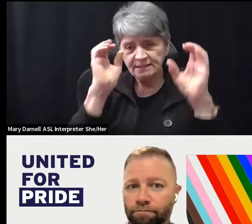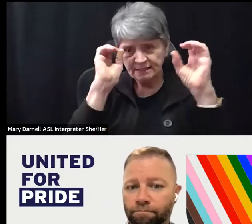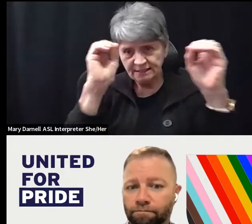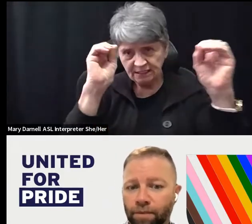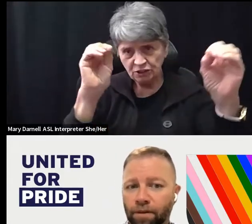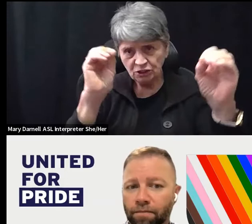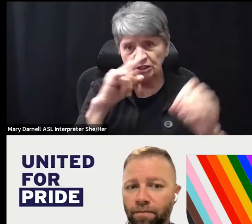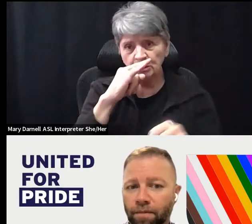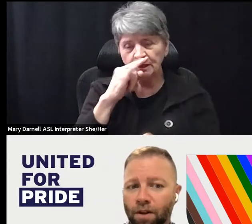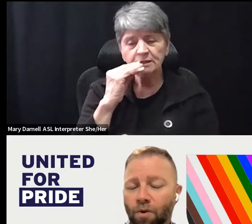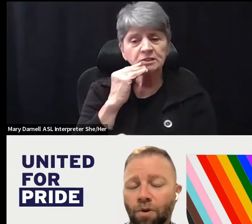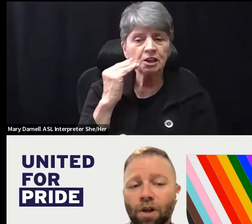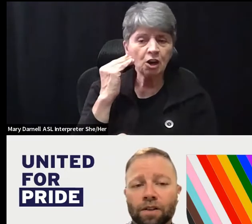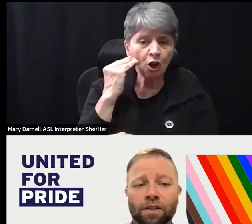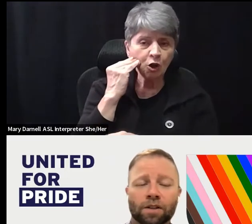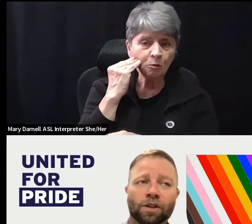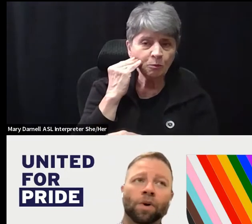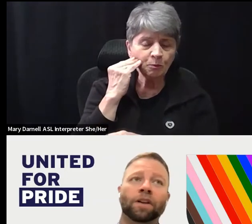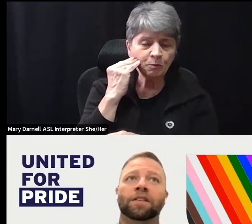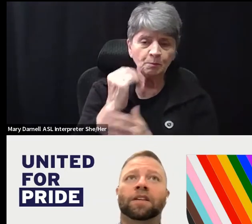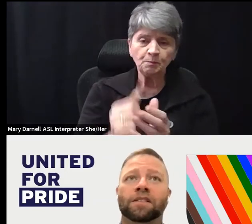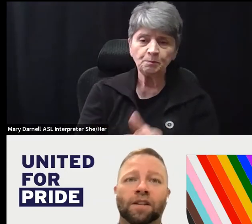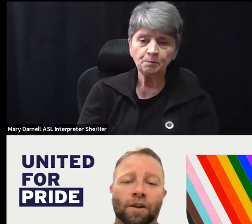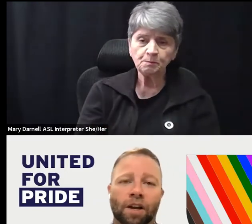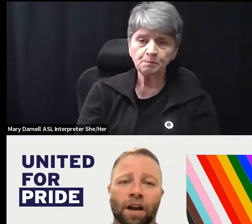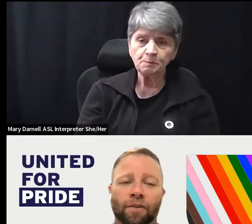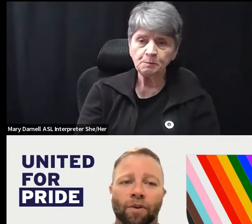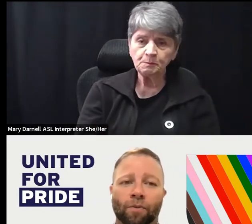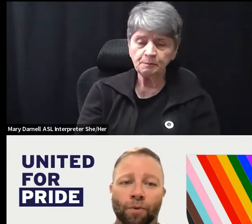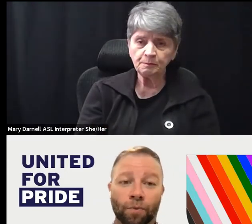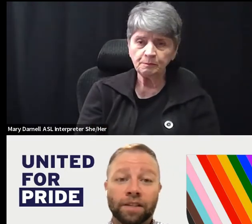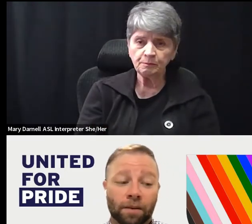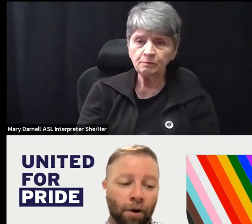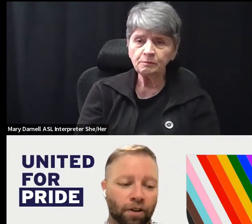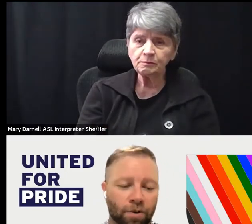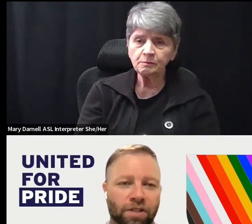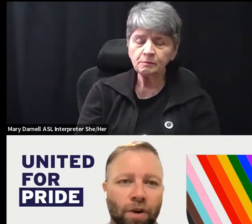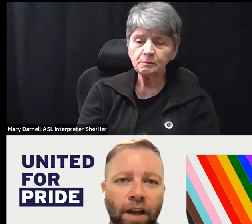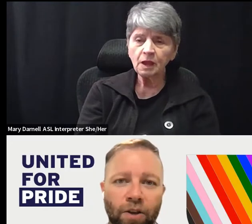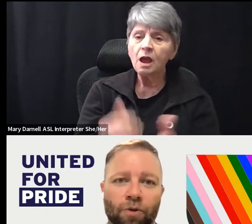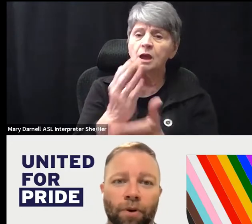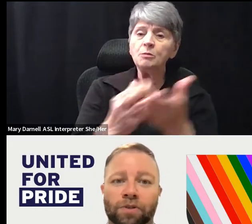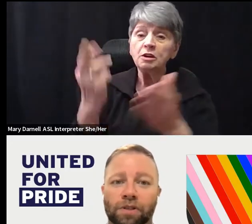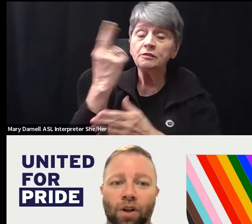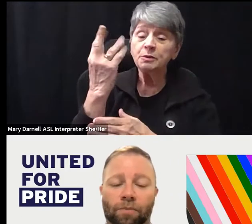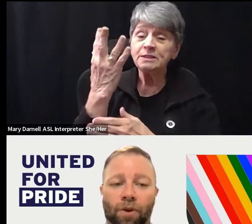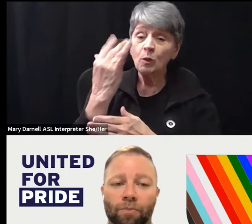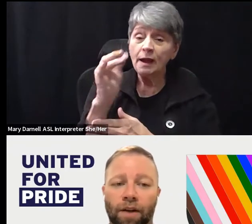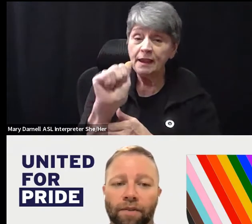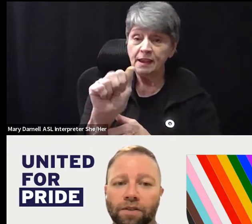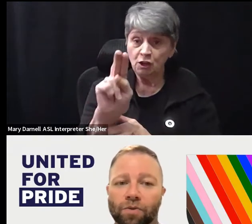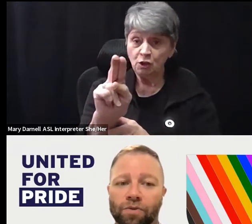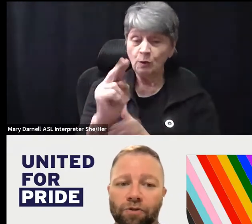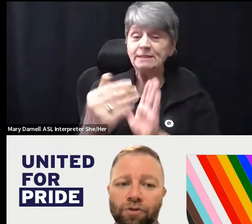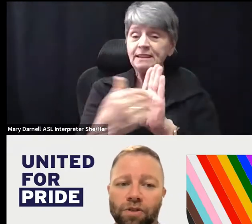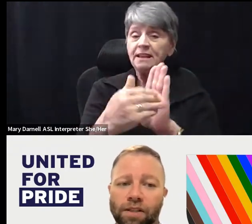different. Well, you know, one of the things, and kind of part of the reason why AU opposes all, you know,